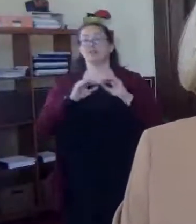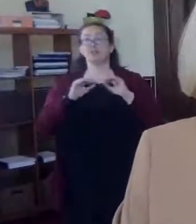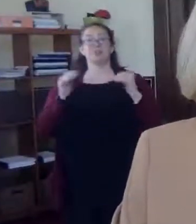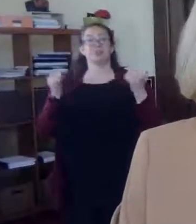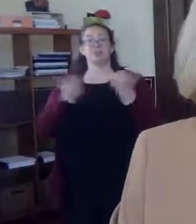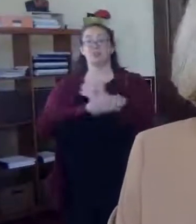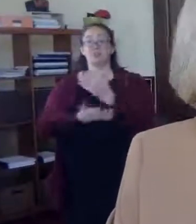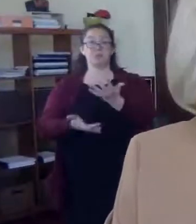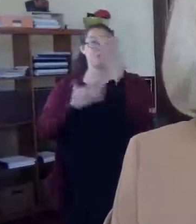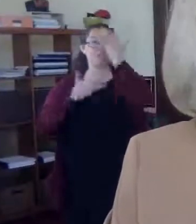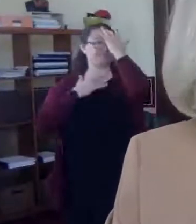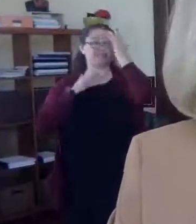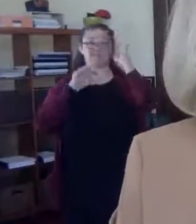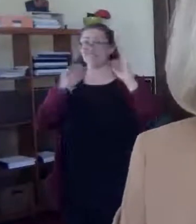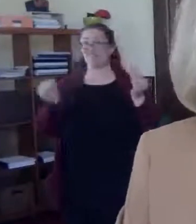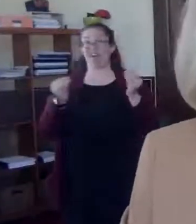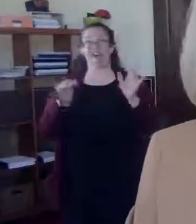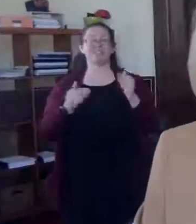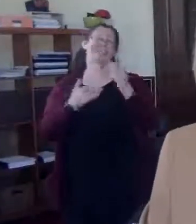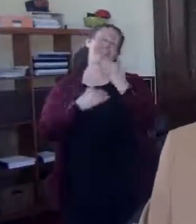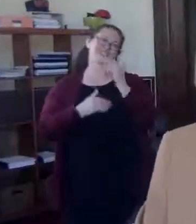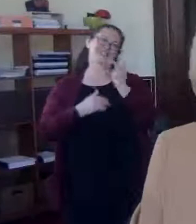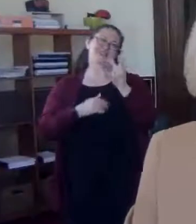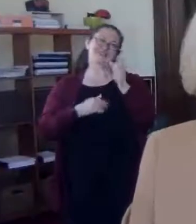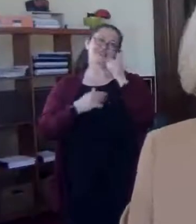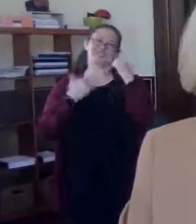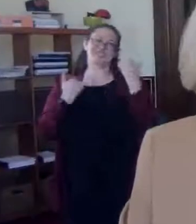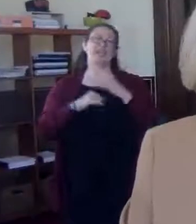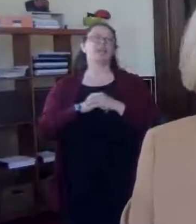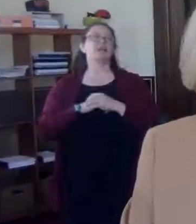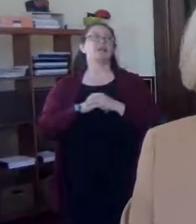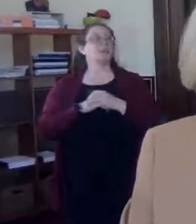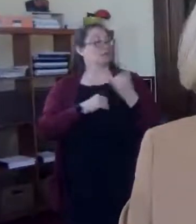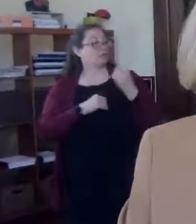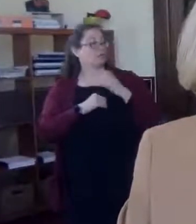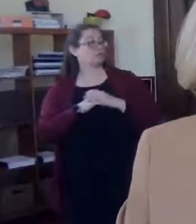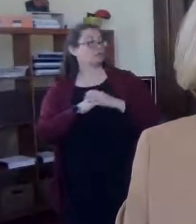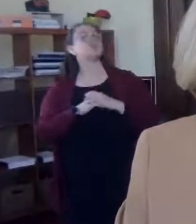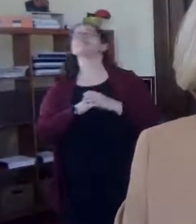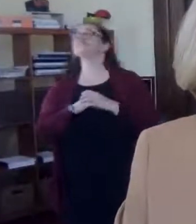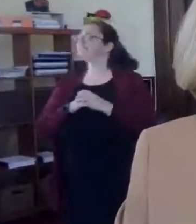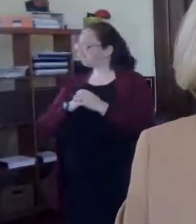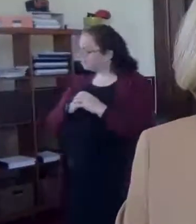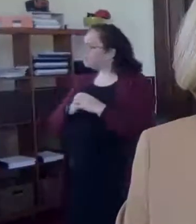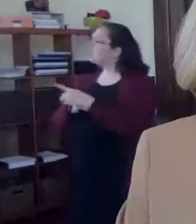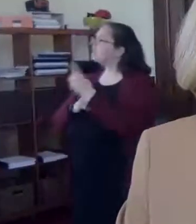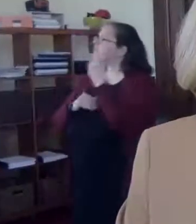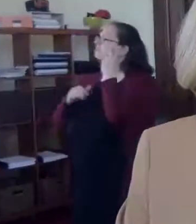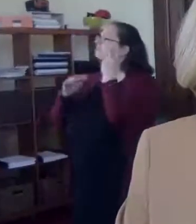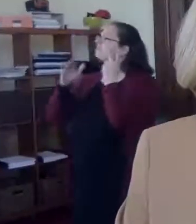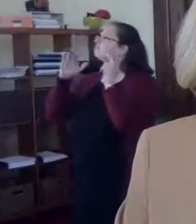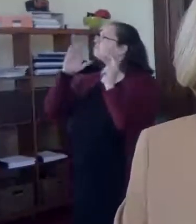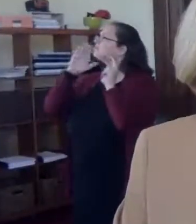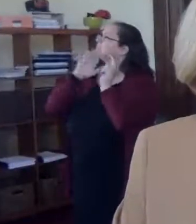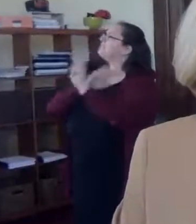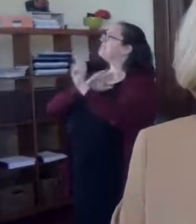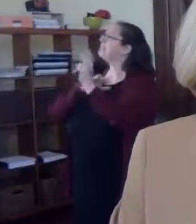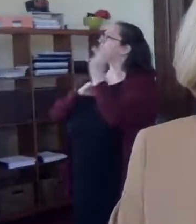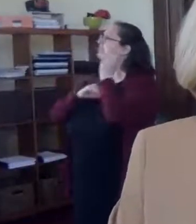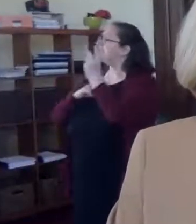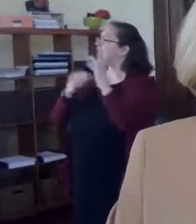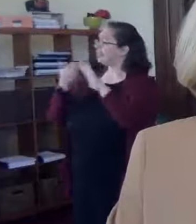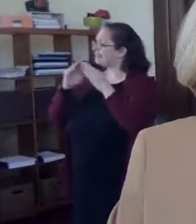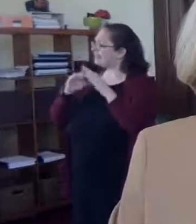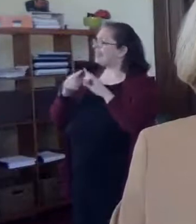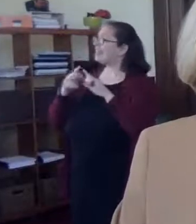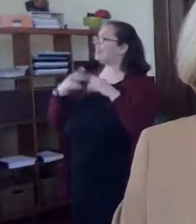today. Do we have any questions? Sure. Do you foresee a situation where the city will be able to offer, or the city and its healthcare partners be